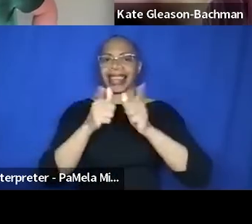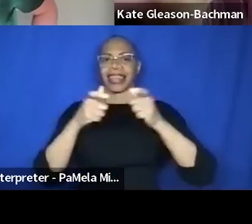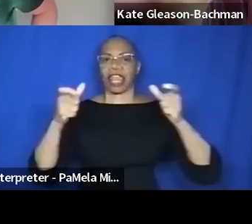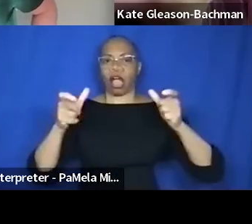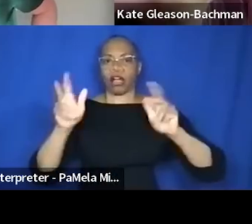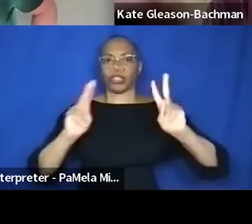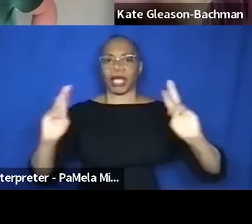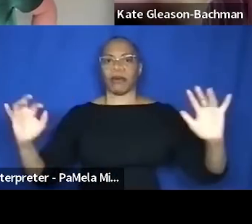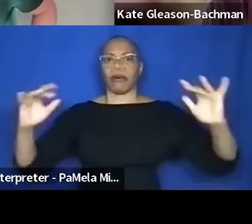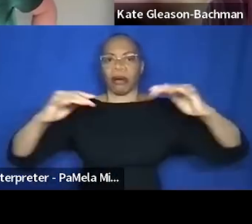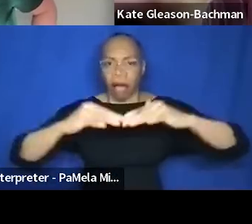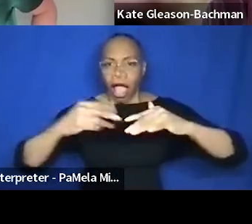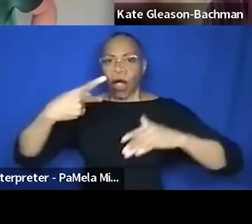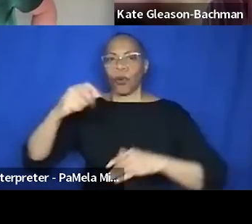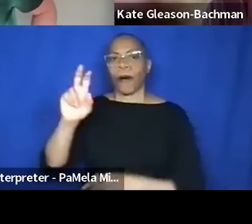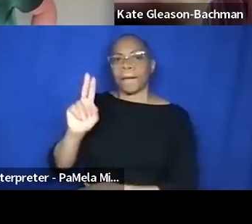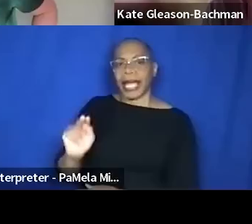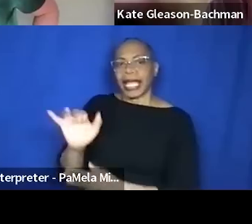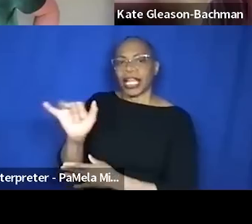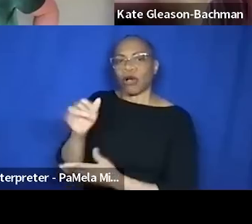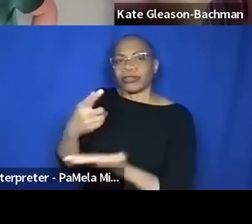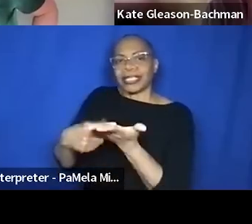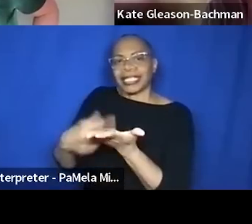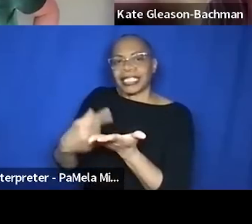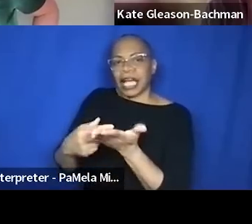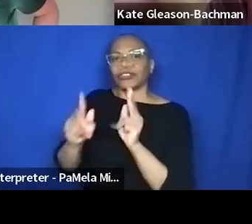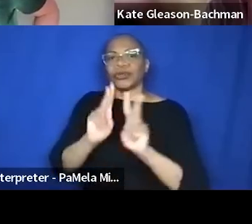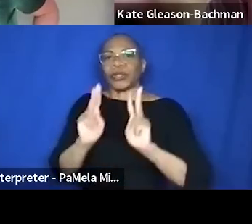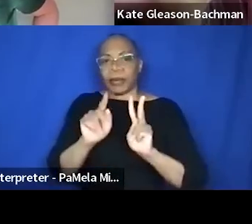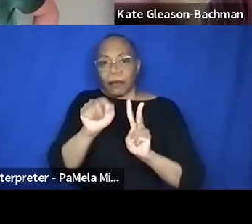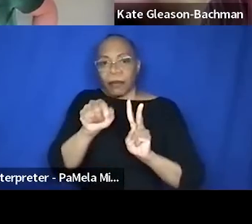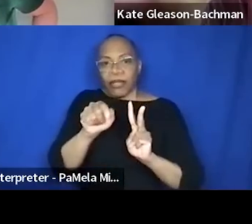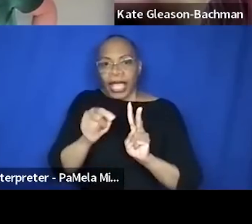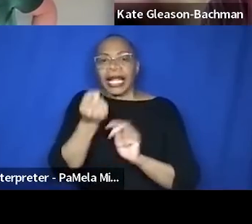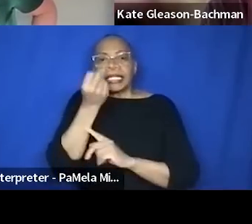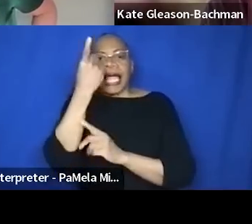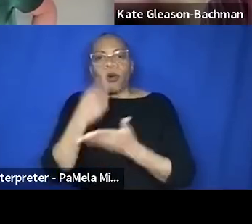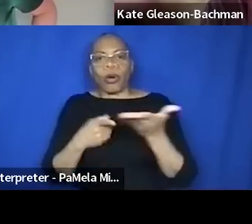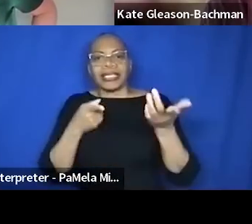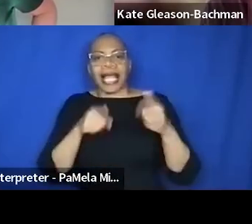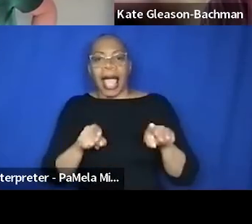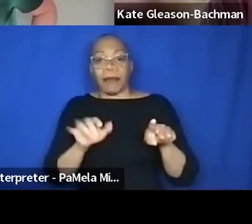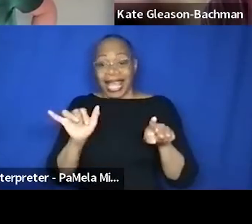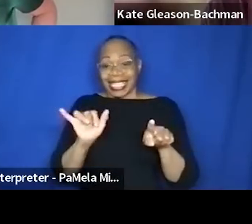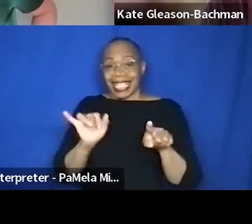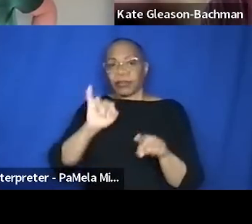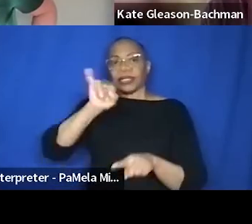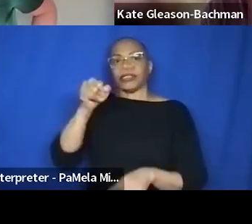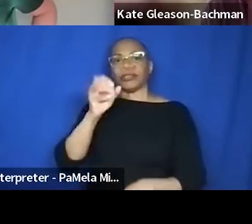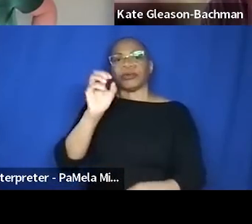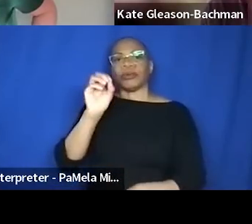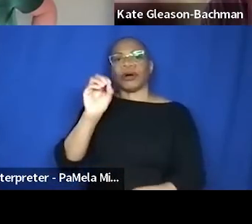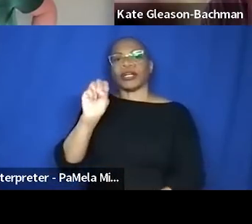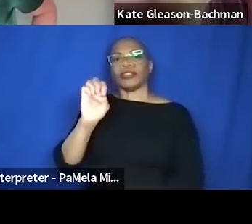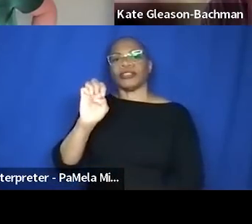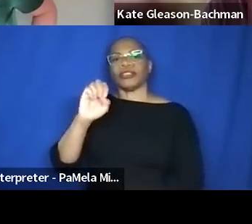it, but also talk to the people within that gathering to understand what's going on. Similar to what Joseph said earlier, you try to figure out